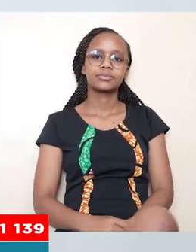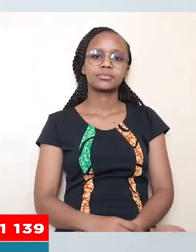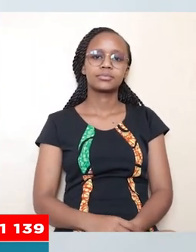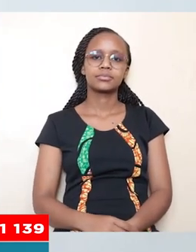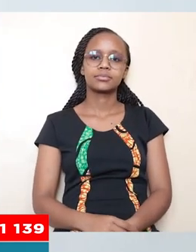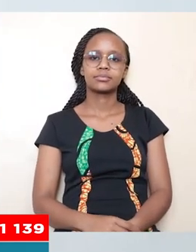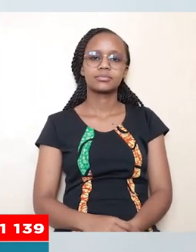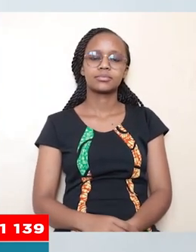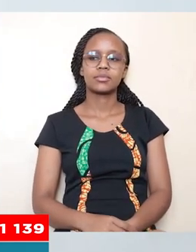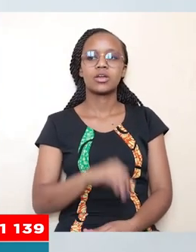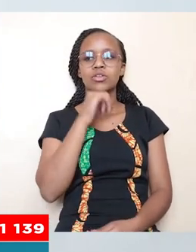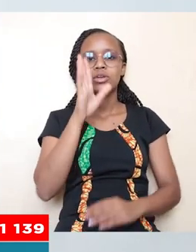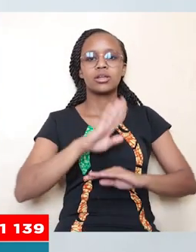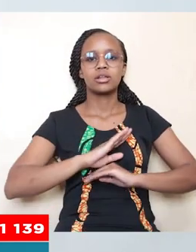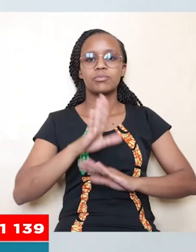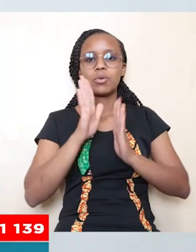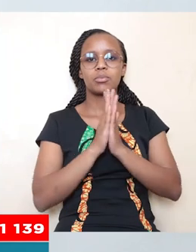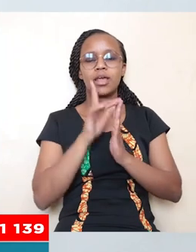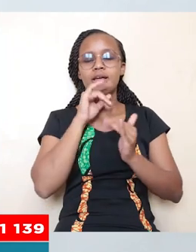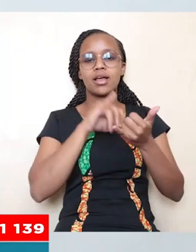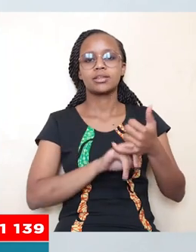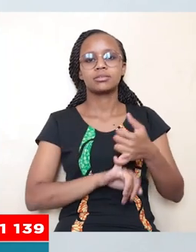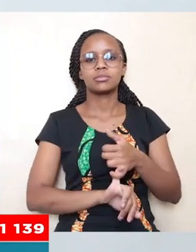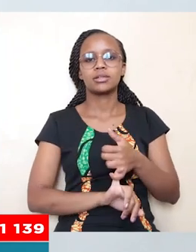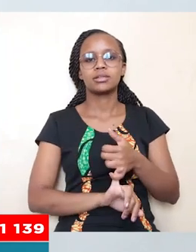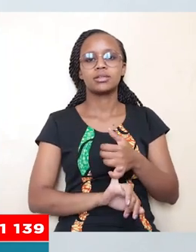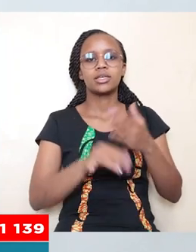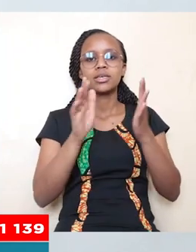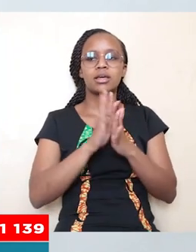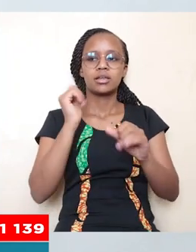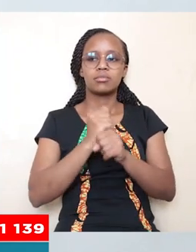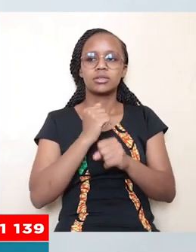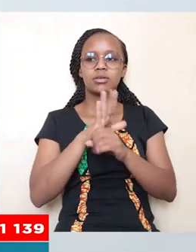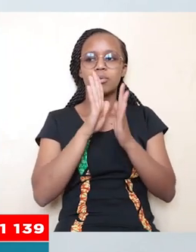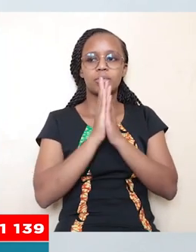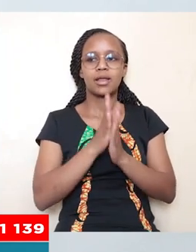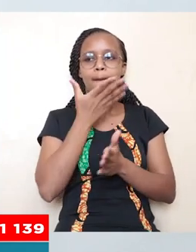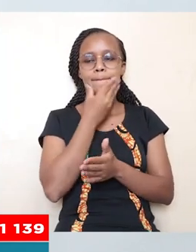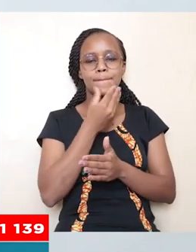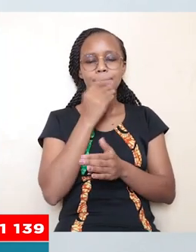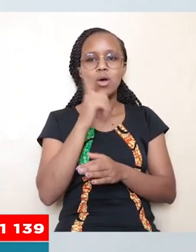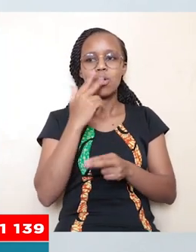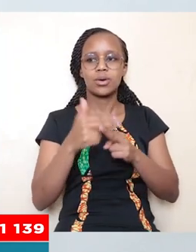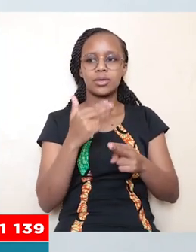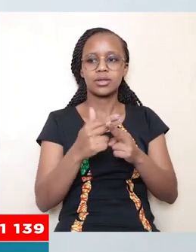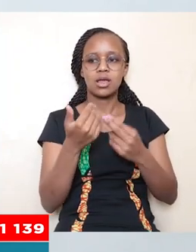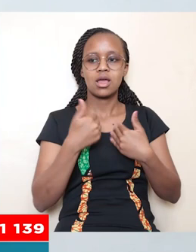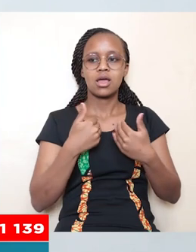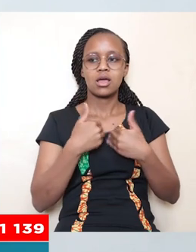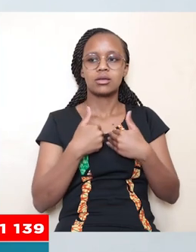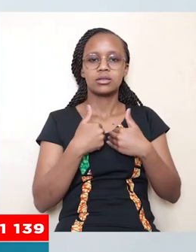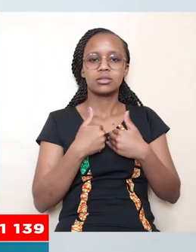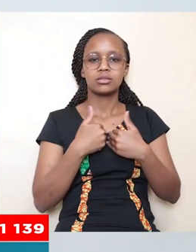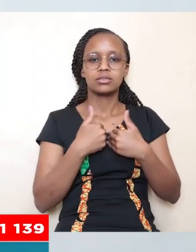It is not enough to pray for your husband, and you cannot pray for a man whose name you have been